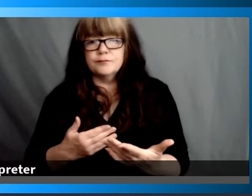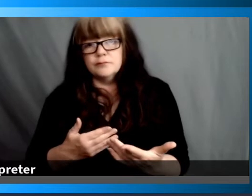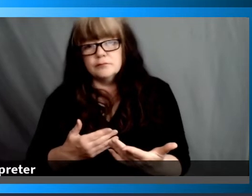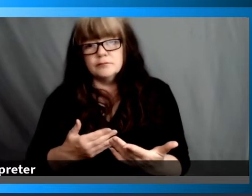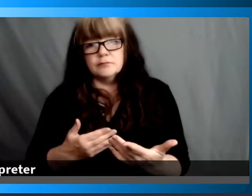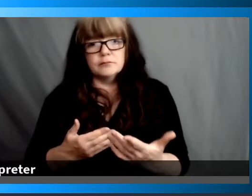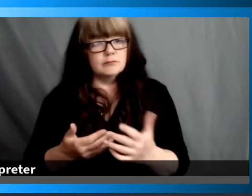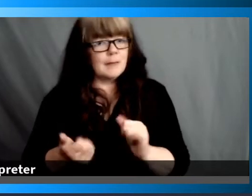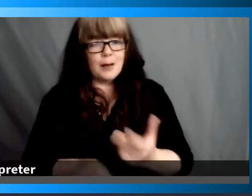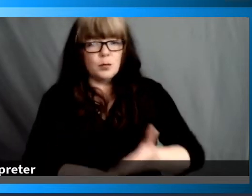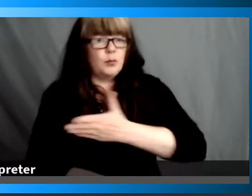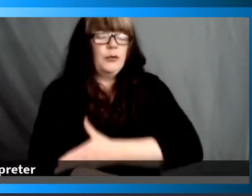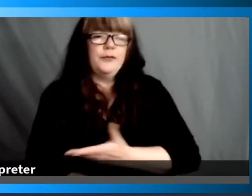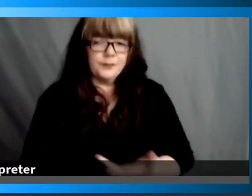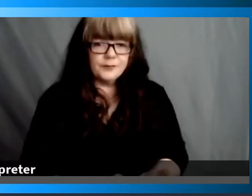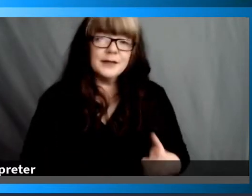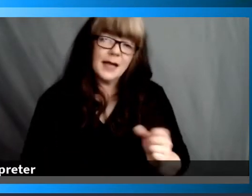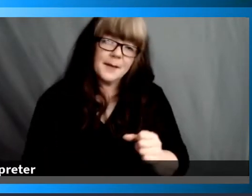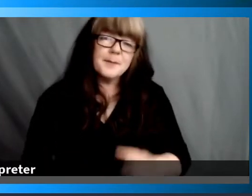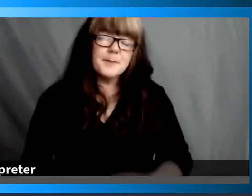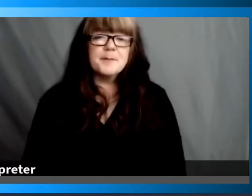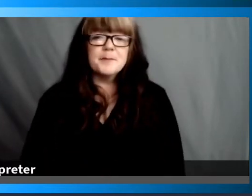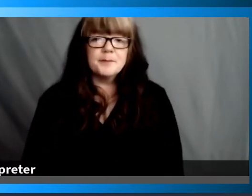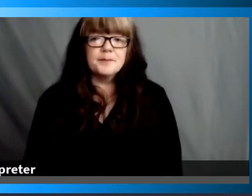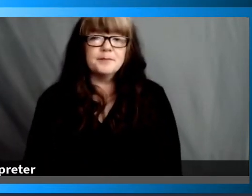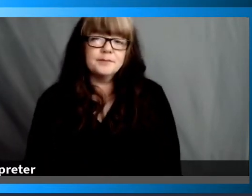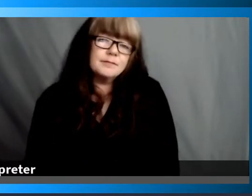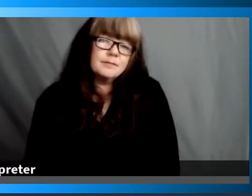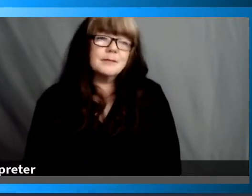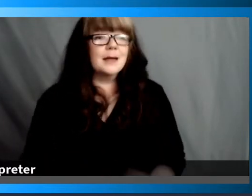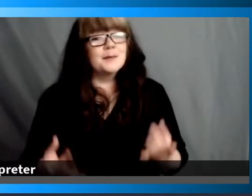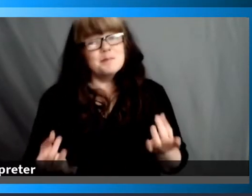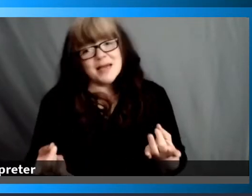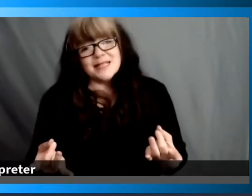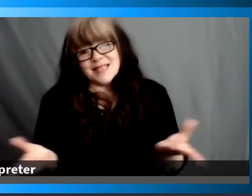how she could do better. So, yeah. So meditate.